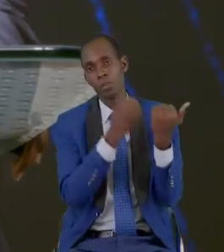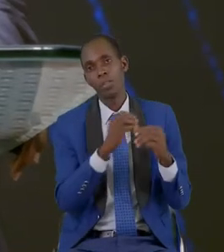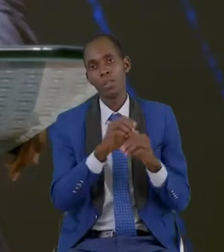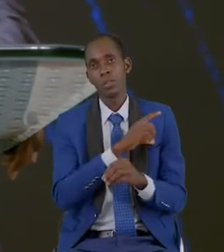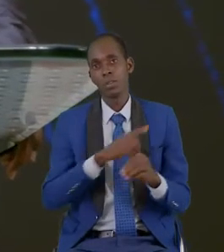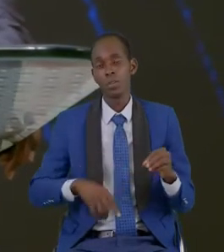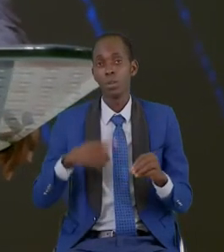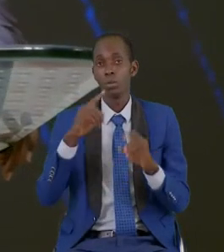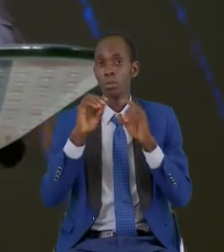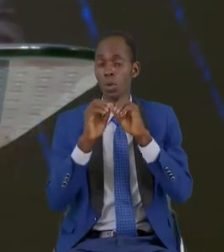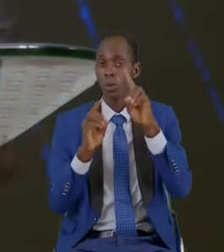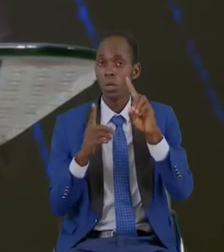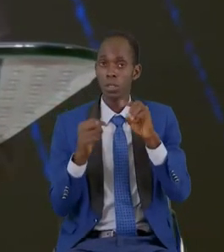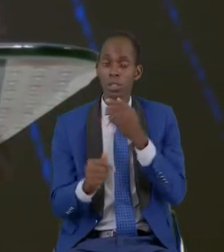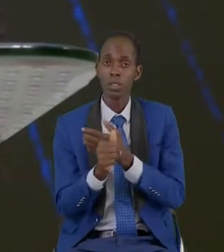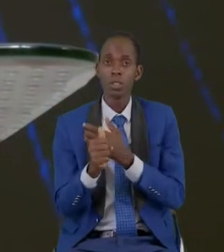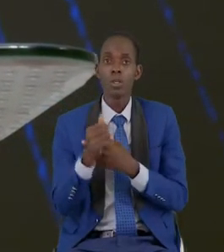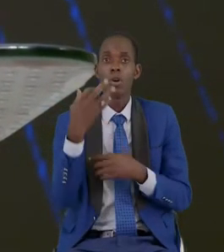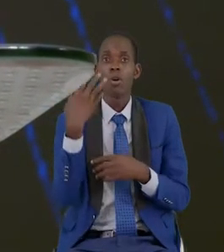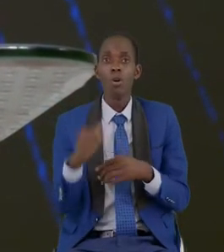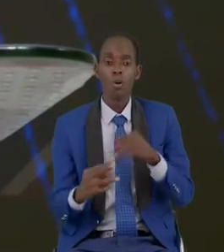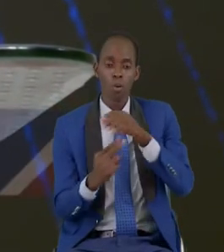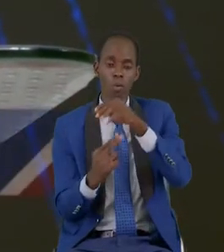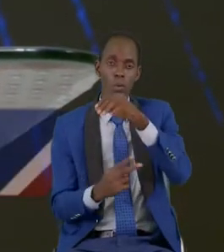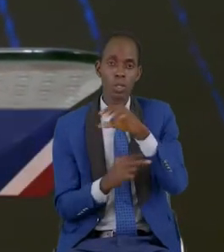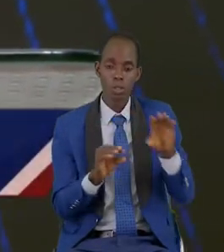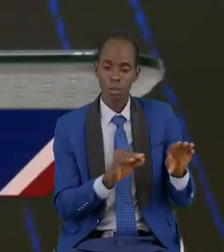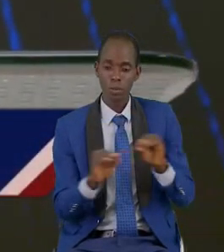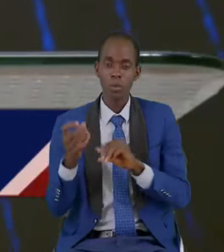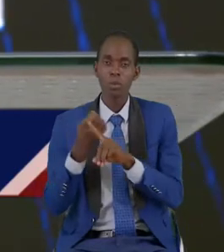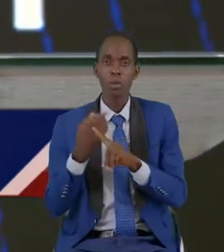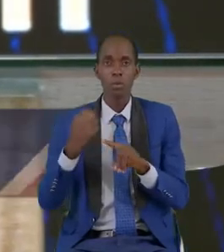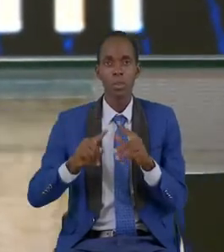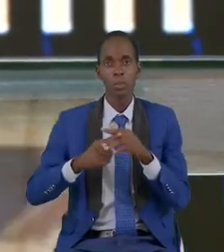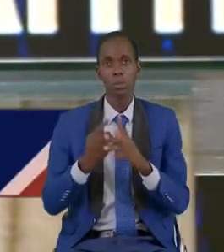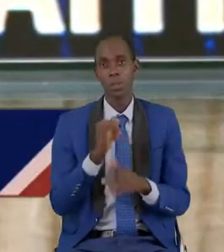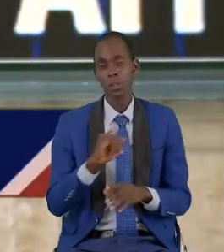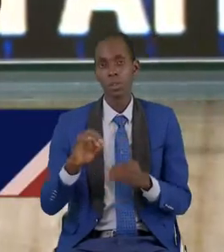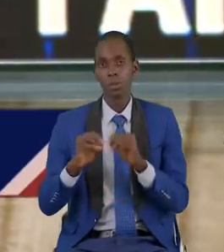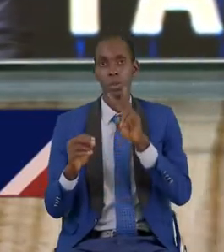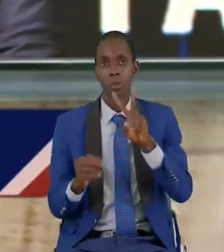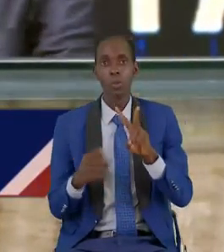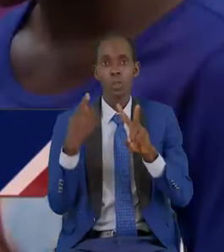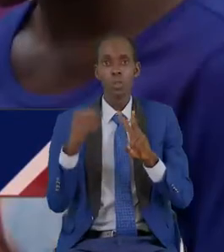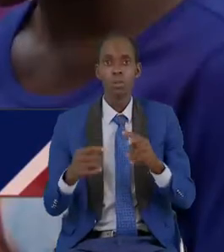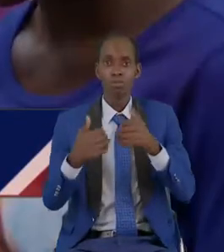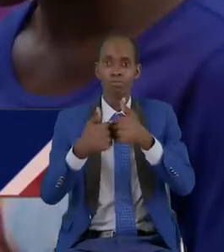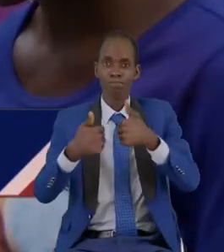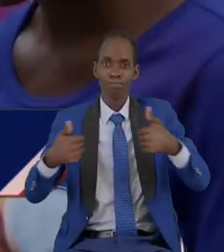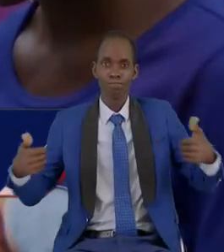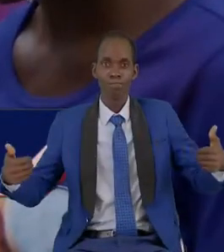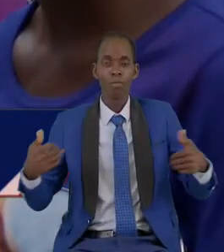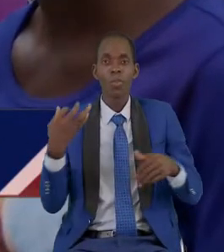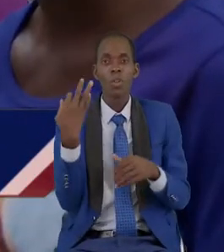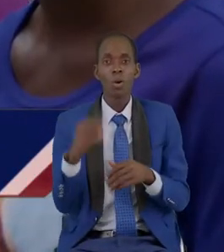pillars shifting from the foundation. Number two, the dissembling of partners